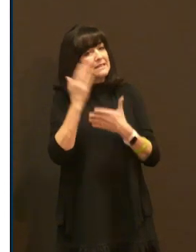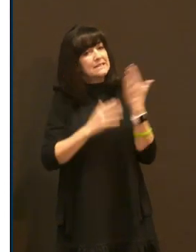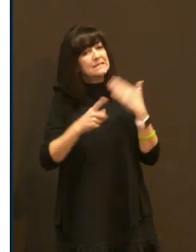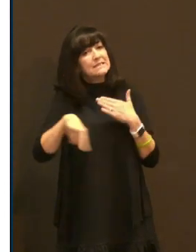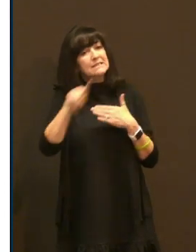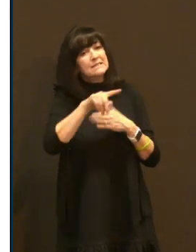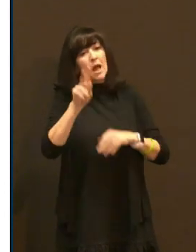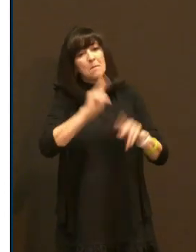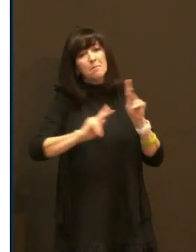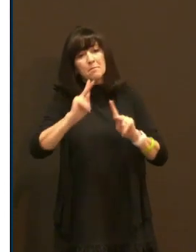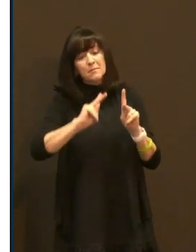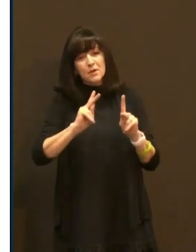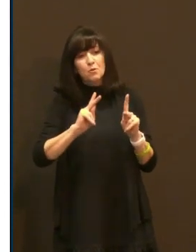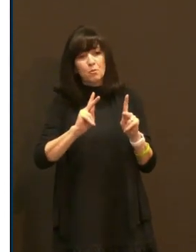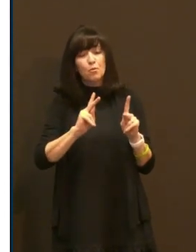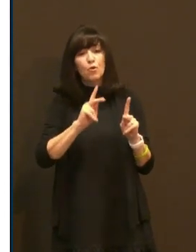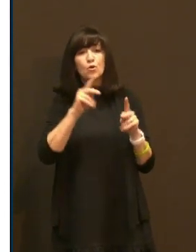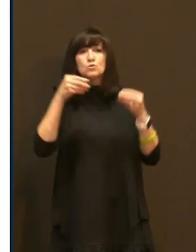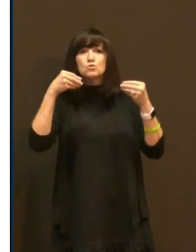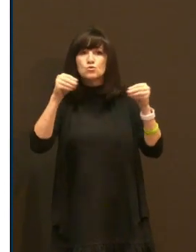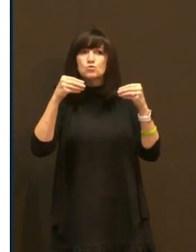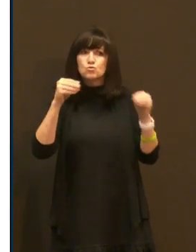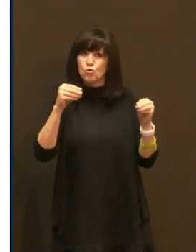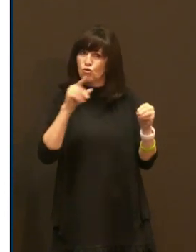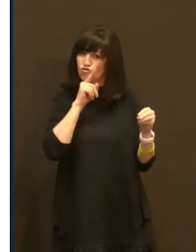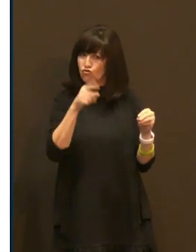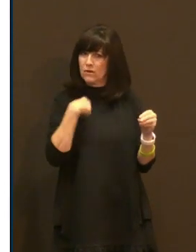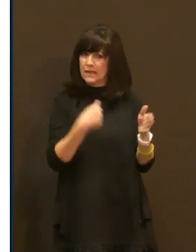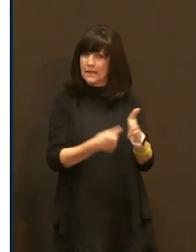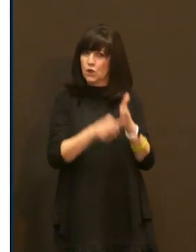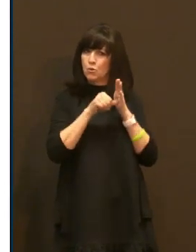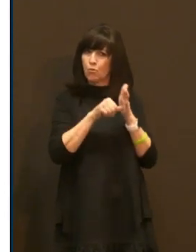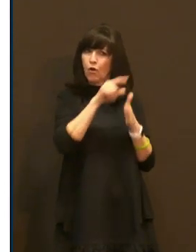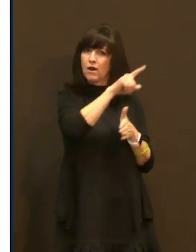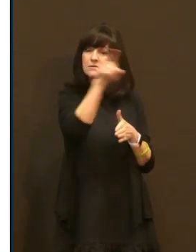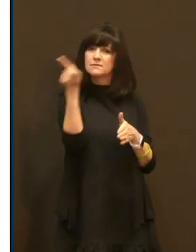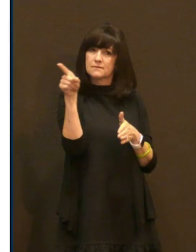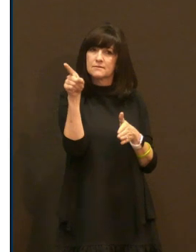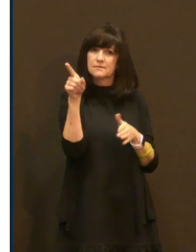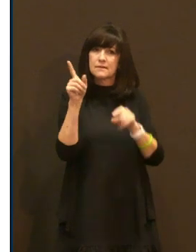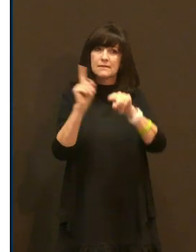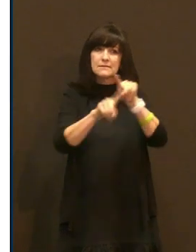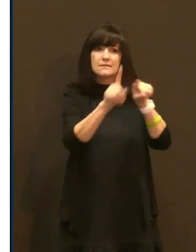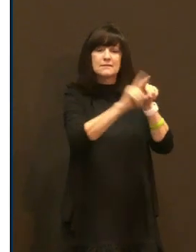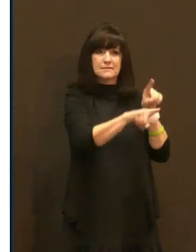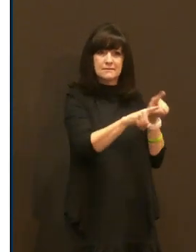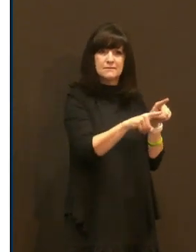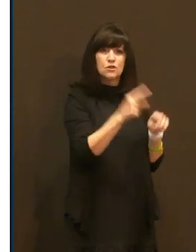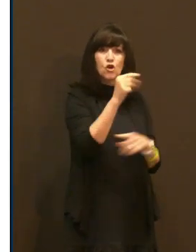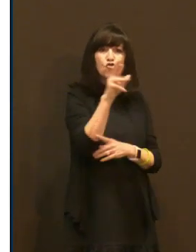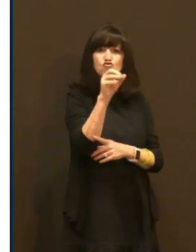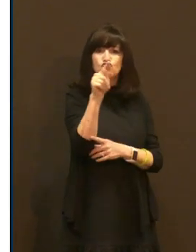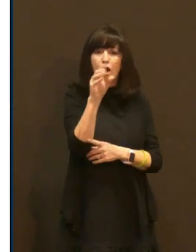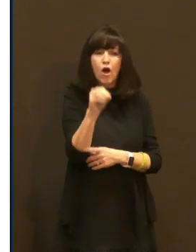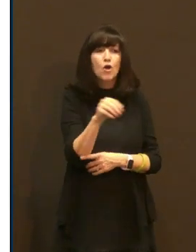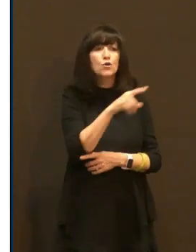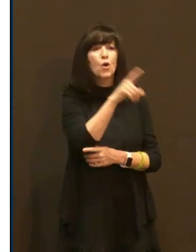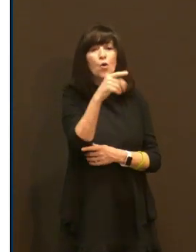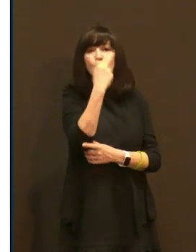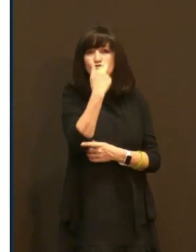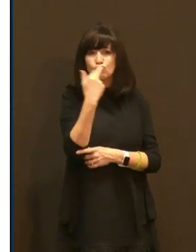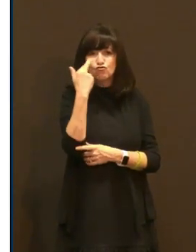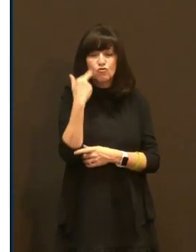business folks that were all doing takeout business, as they normally do at Thrasher's French Fries and Grotto Pizza and the like,